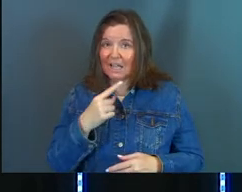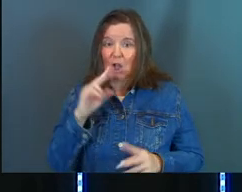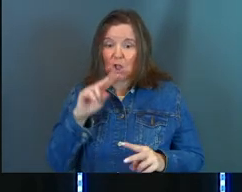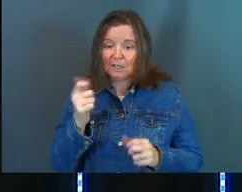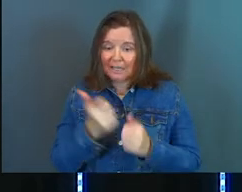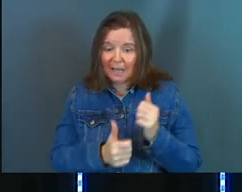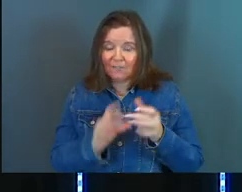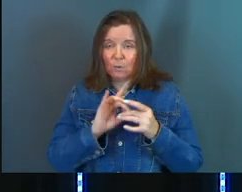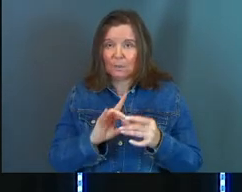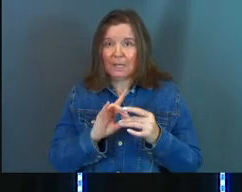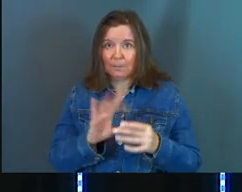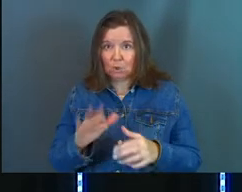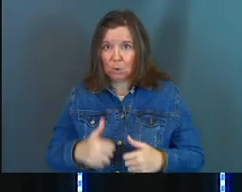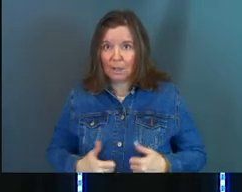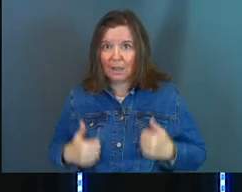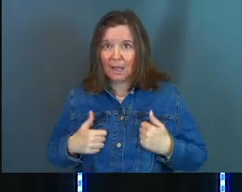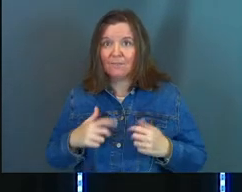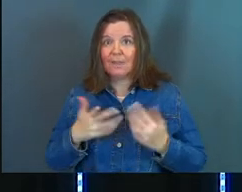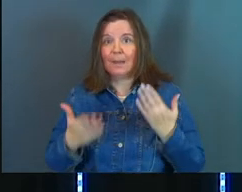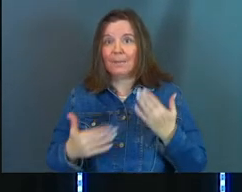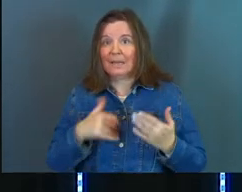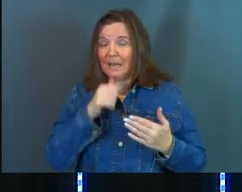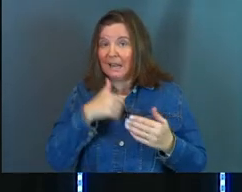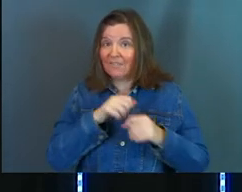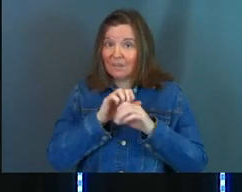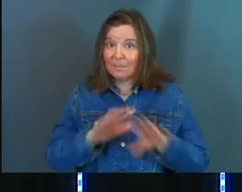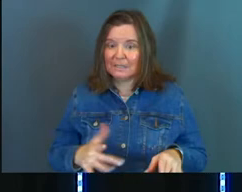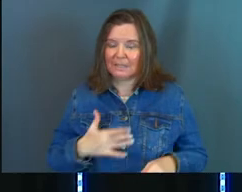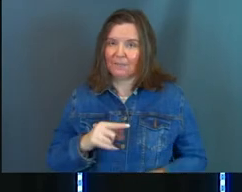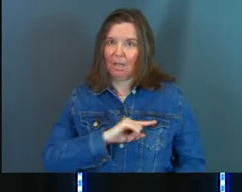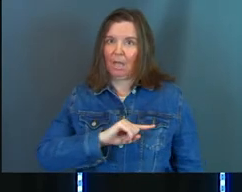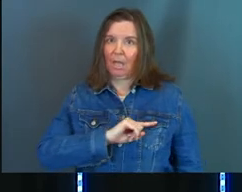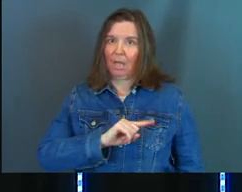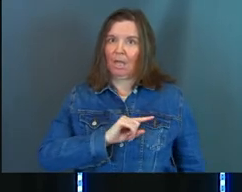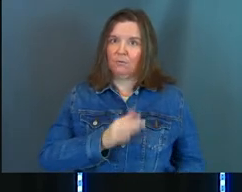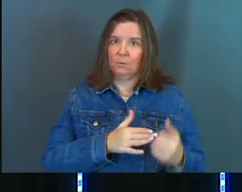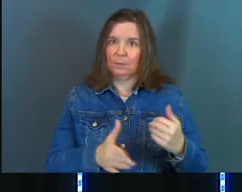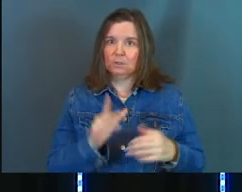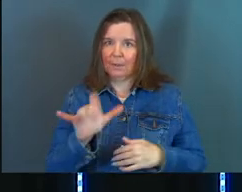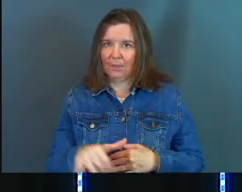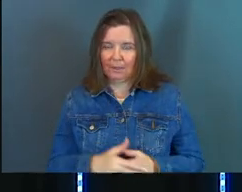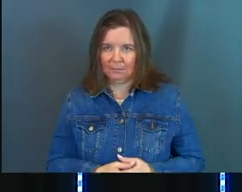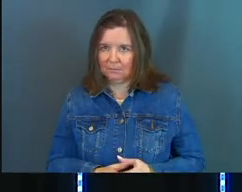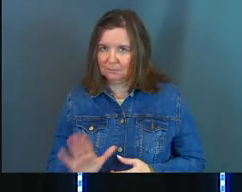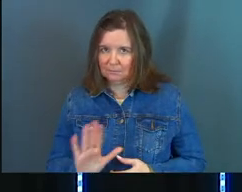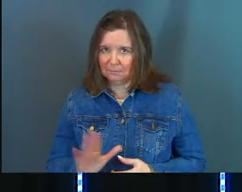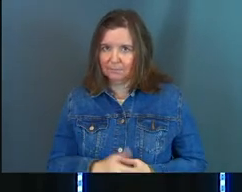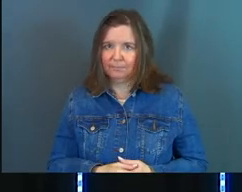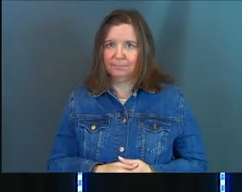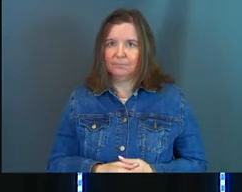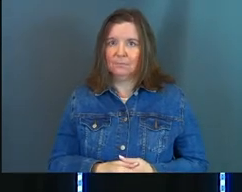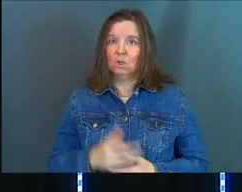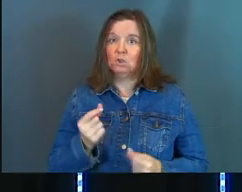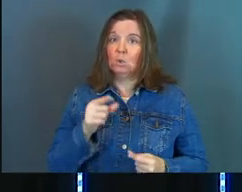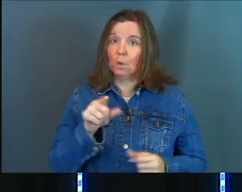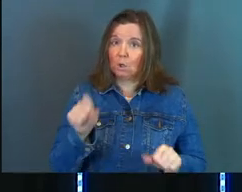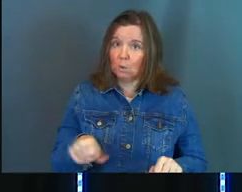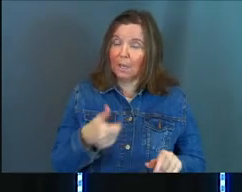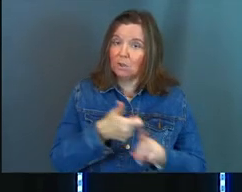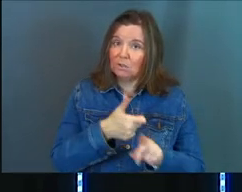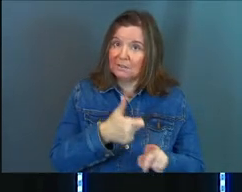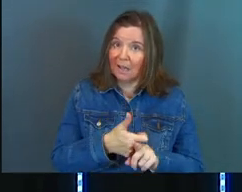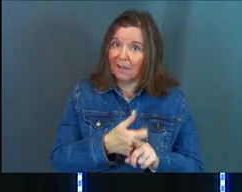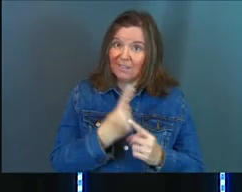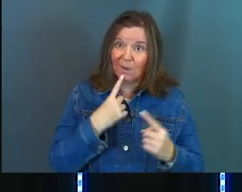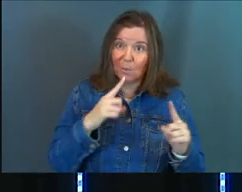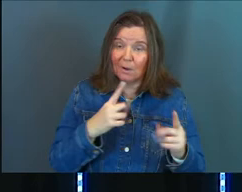look at every relationship in your life that might not have peace and feel guilty perpetually about it. As much as it depends